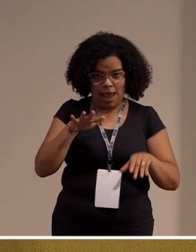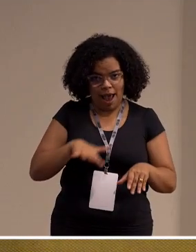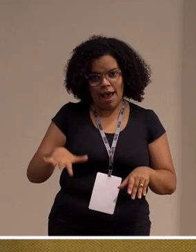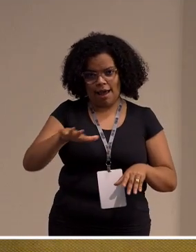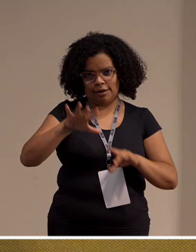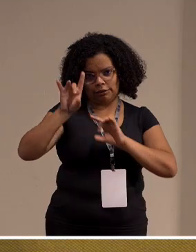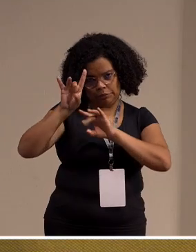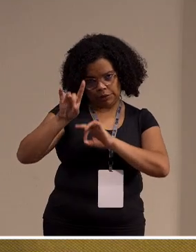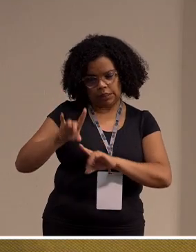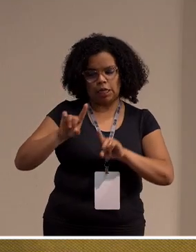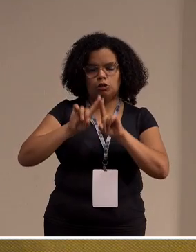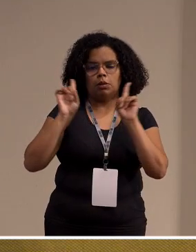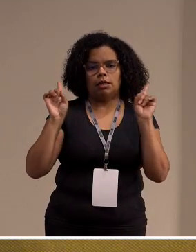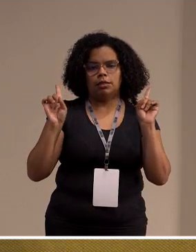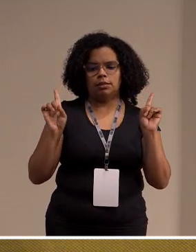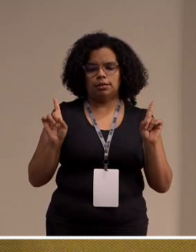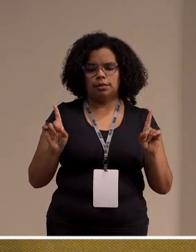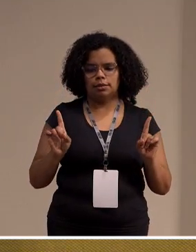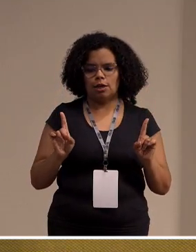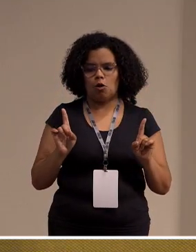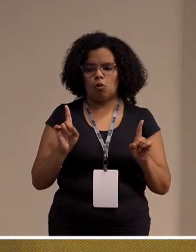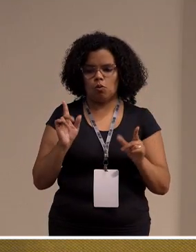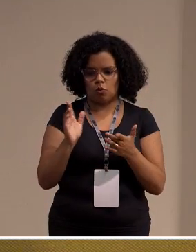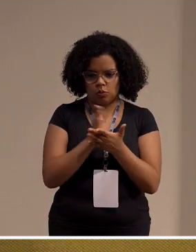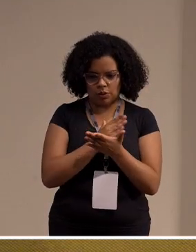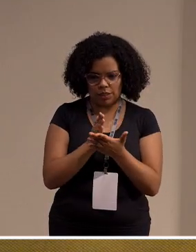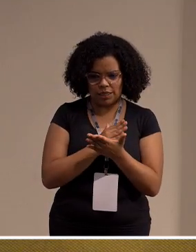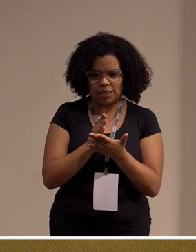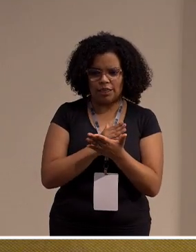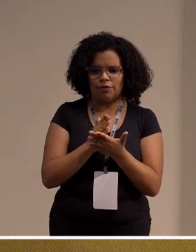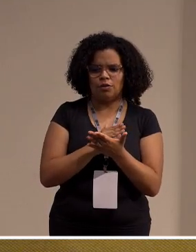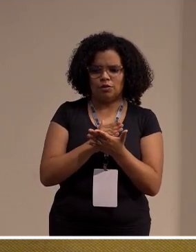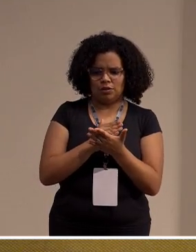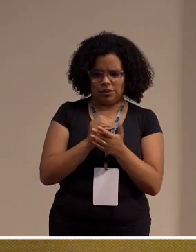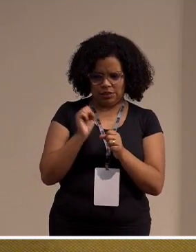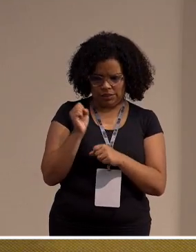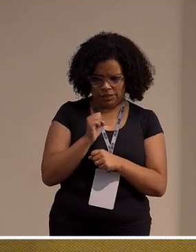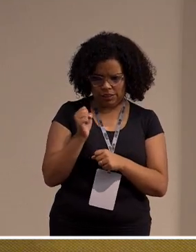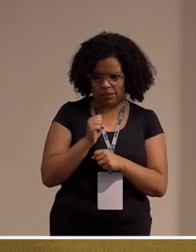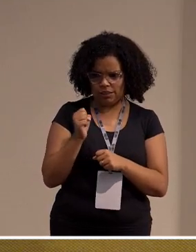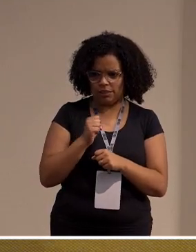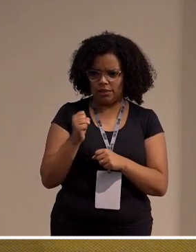but the book is represented by an agency